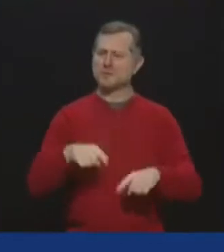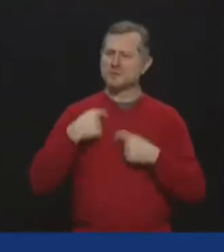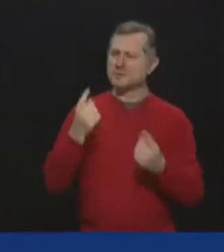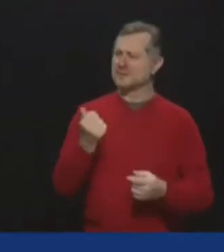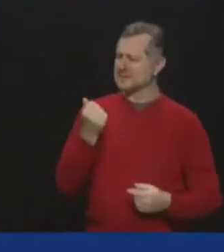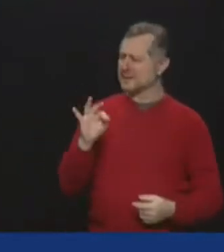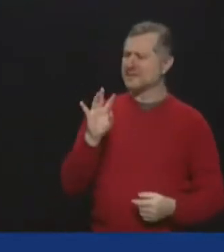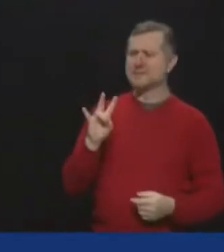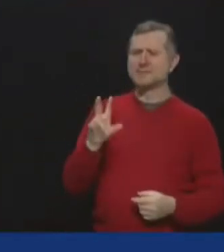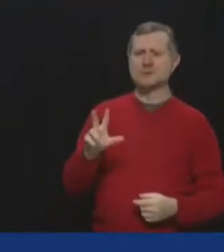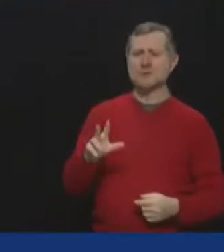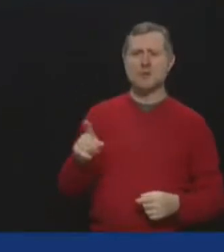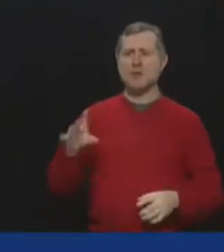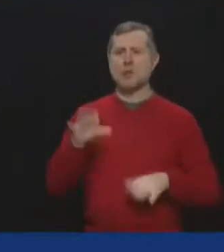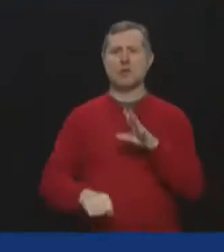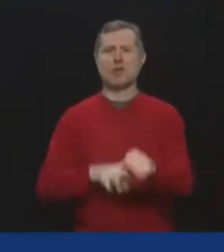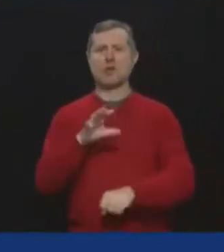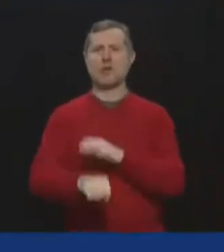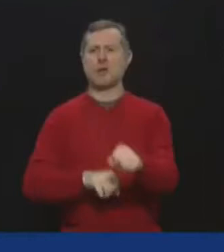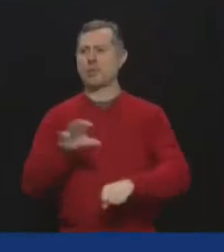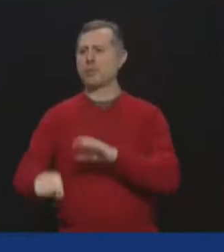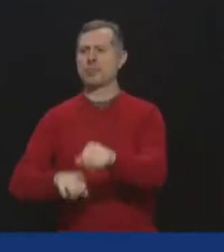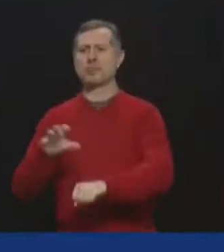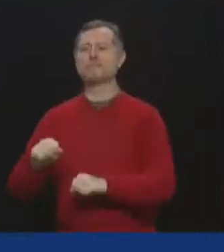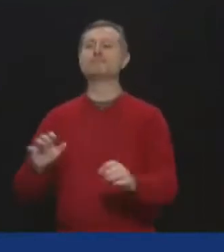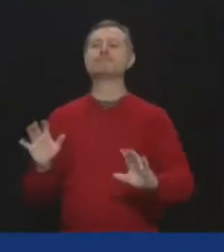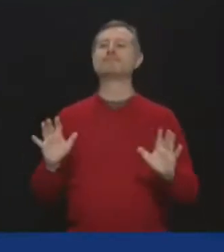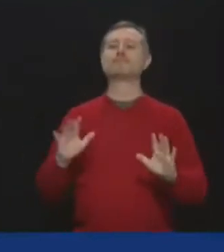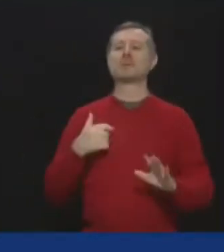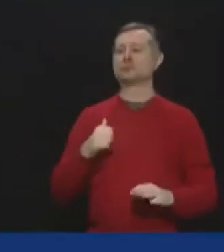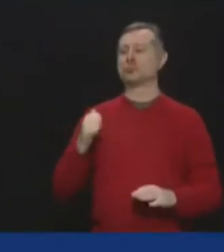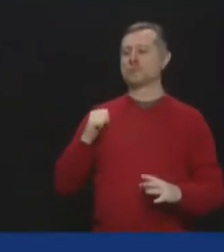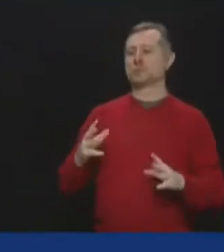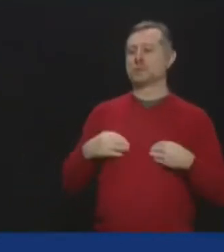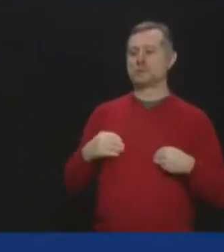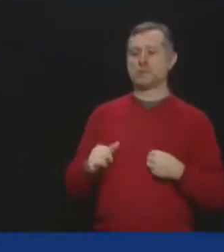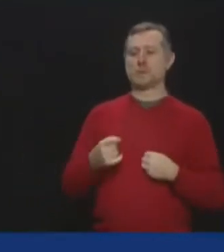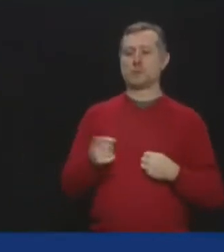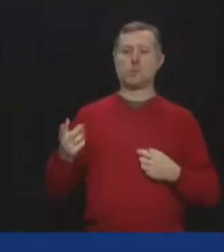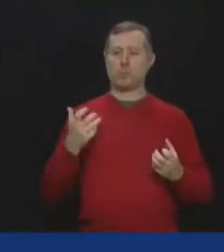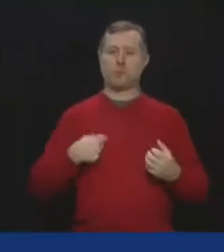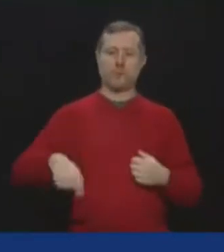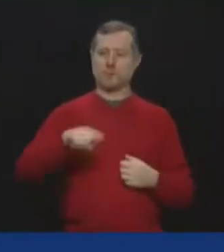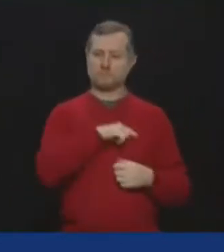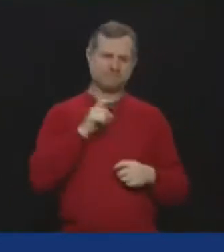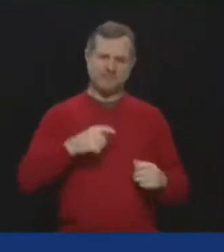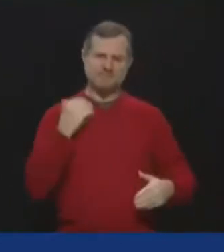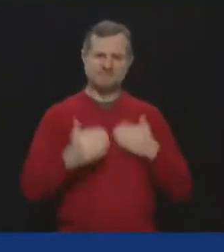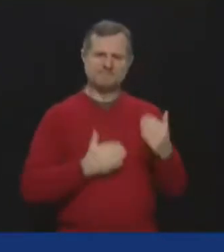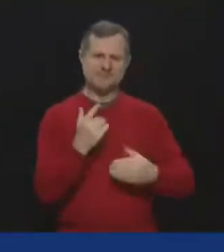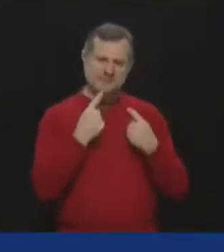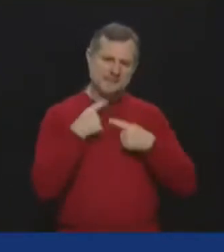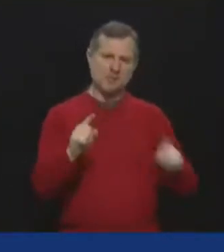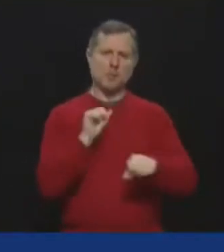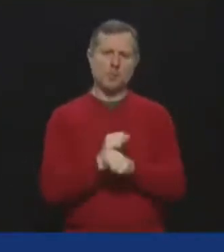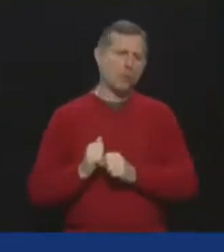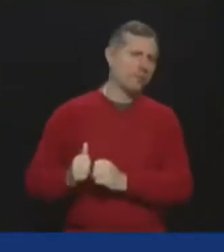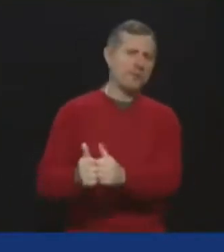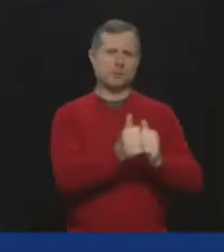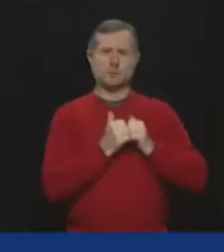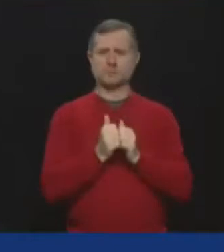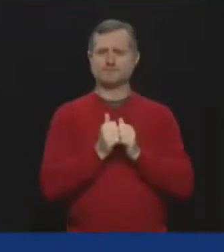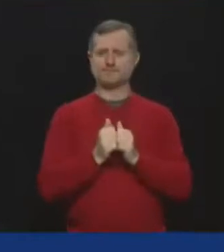1973. I'm going forward, I'm not going back, and I'm taking every one of you with me. Thank you, my friends. Great